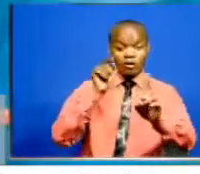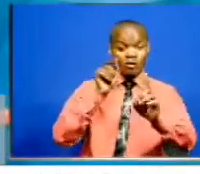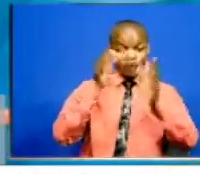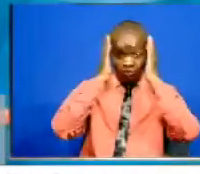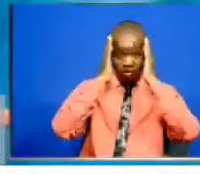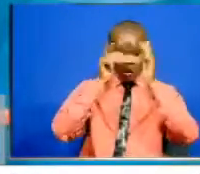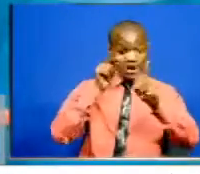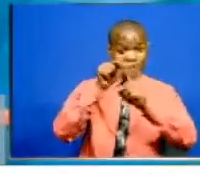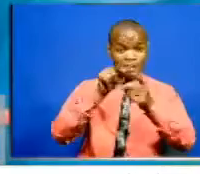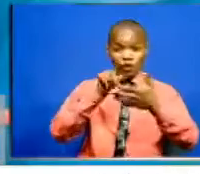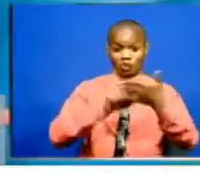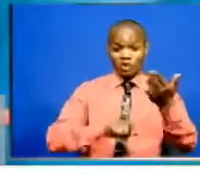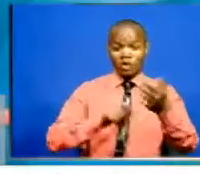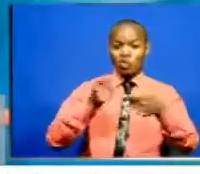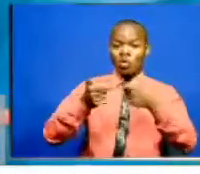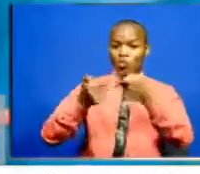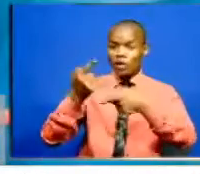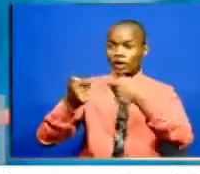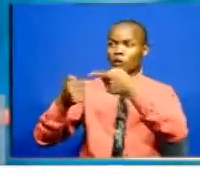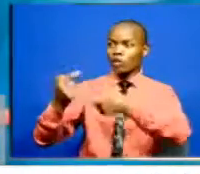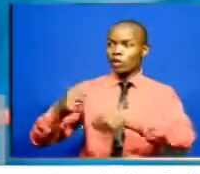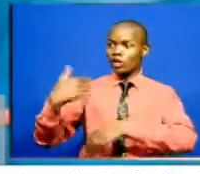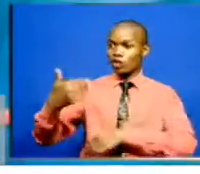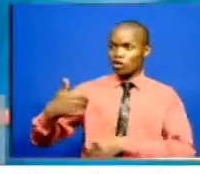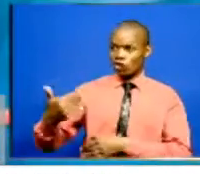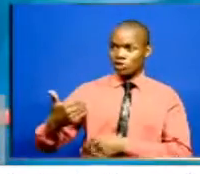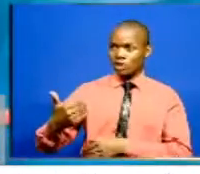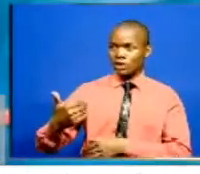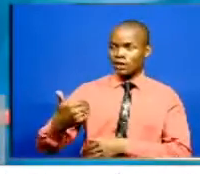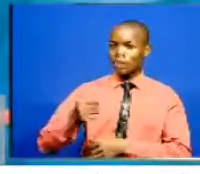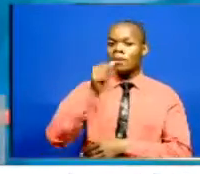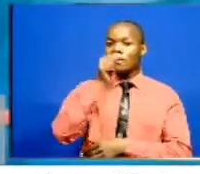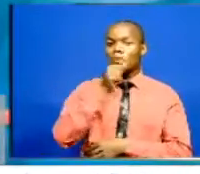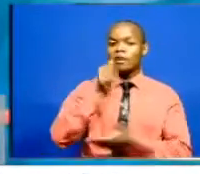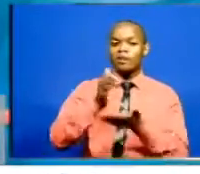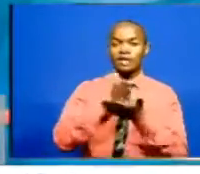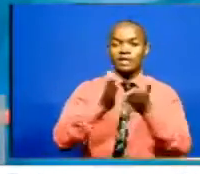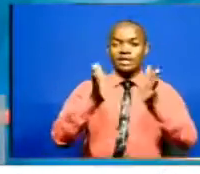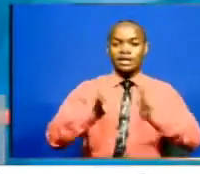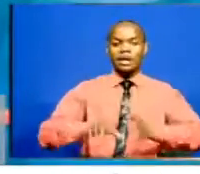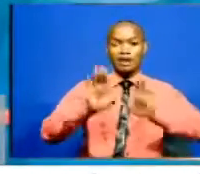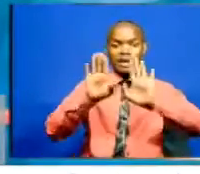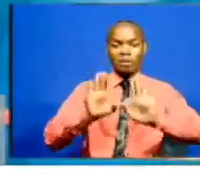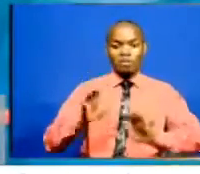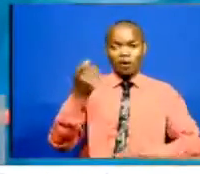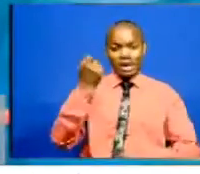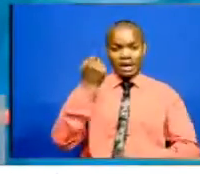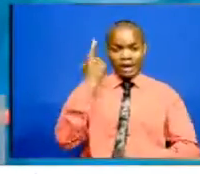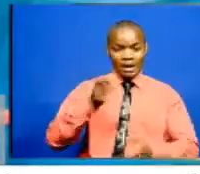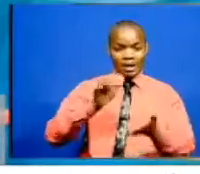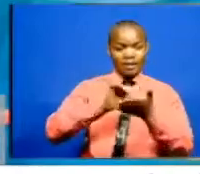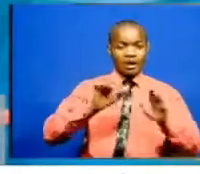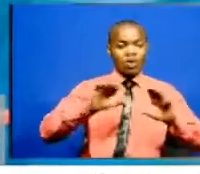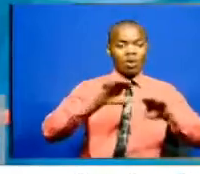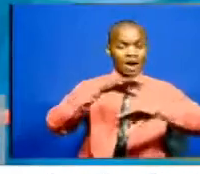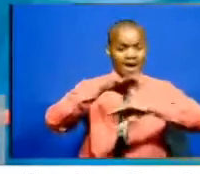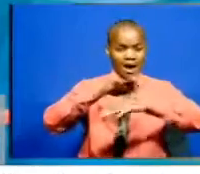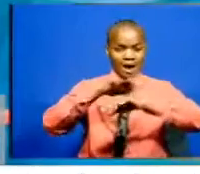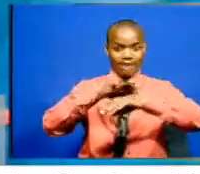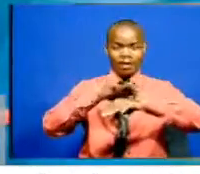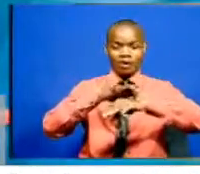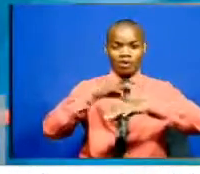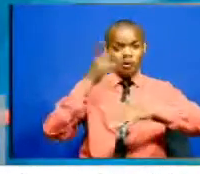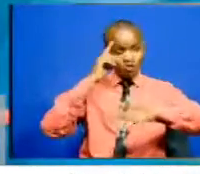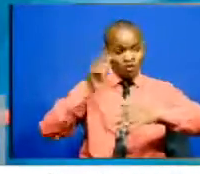that also the private sector need to understand that this planet is one planet for all of us,